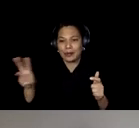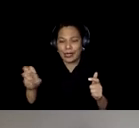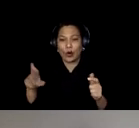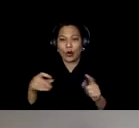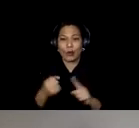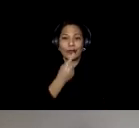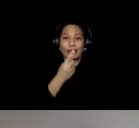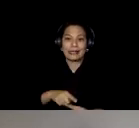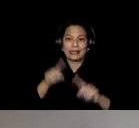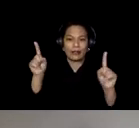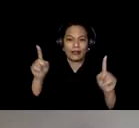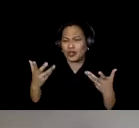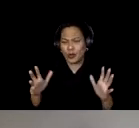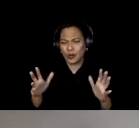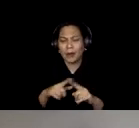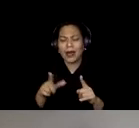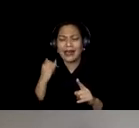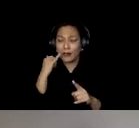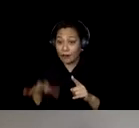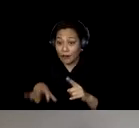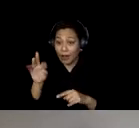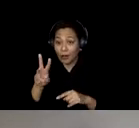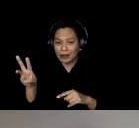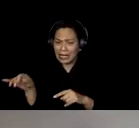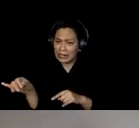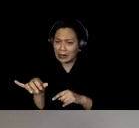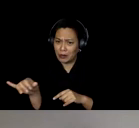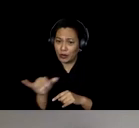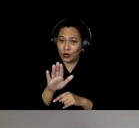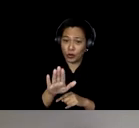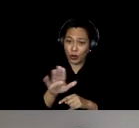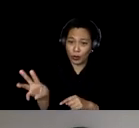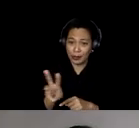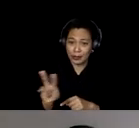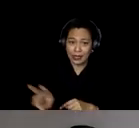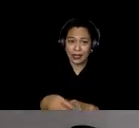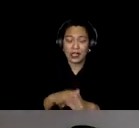yours, but you can do start with a website and,